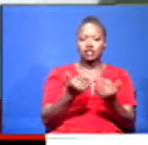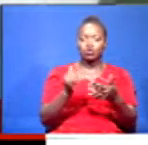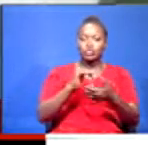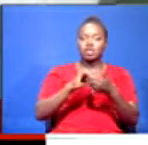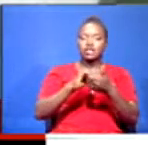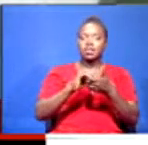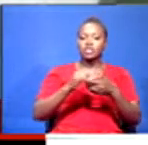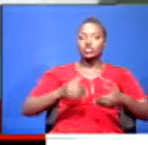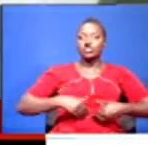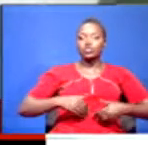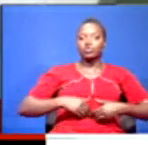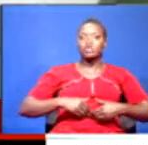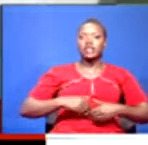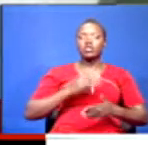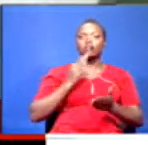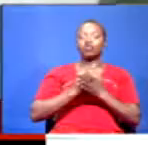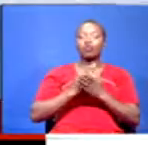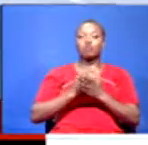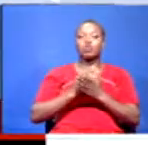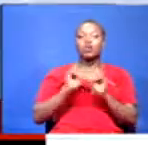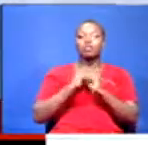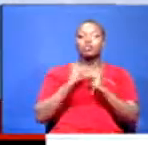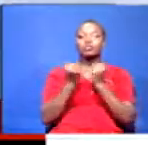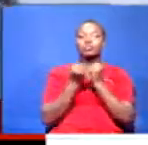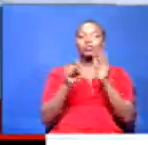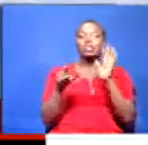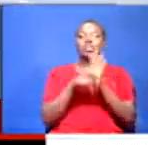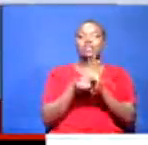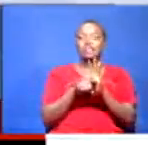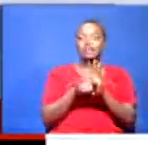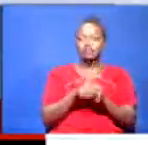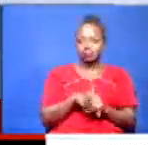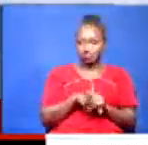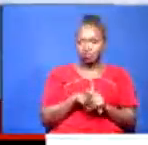social vices. Here is that report.